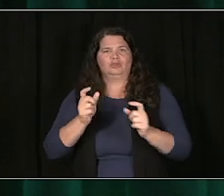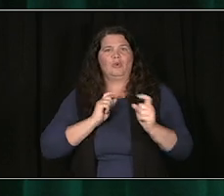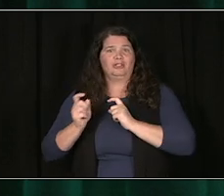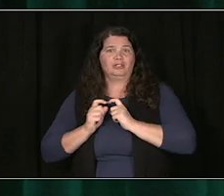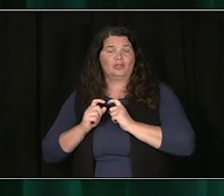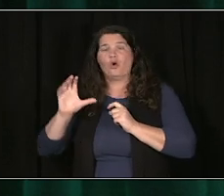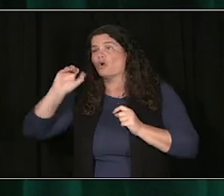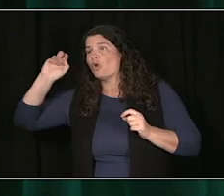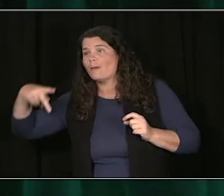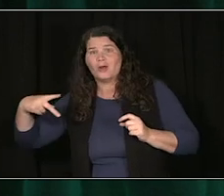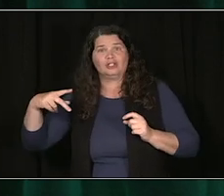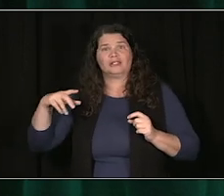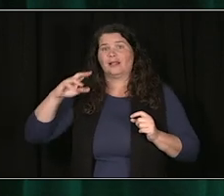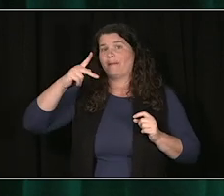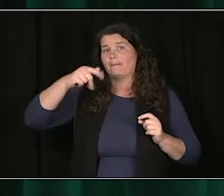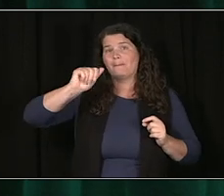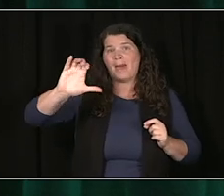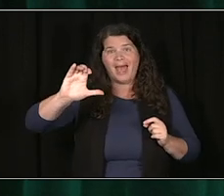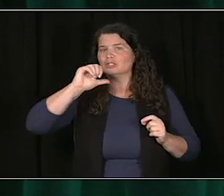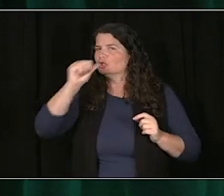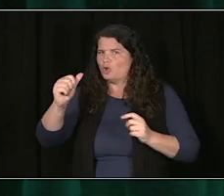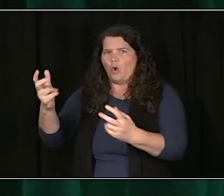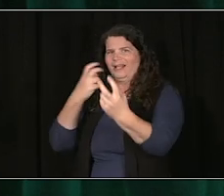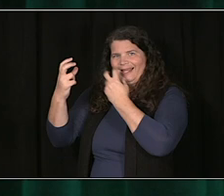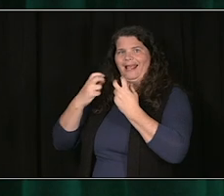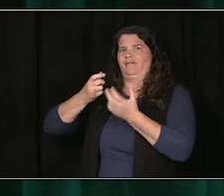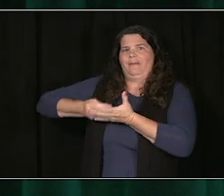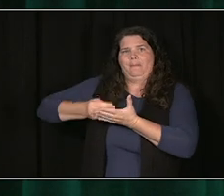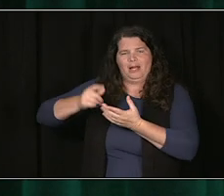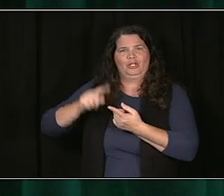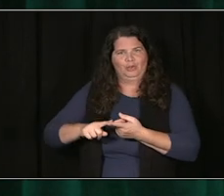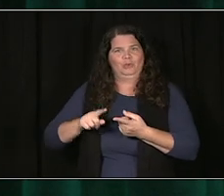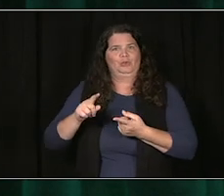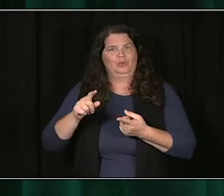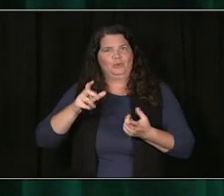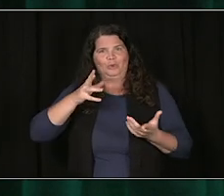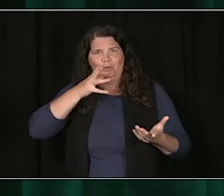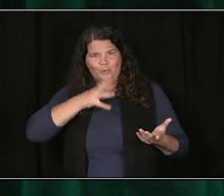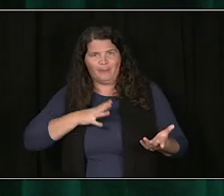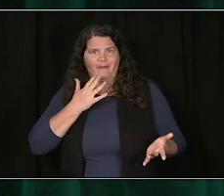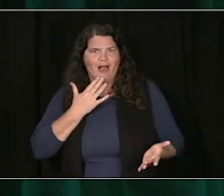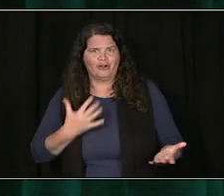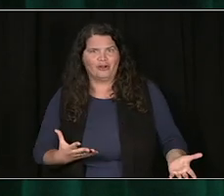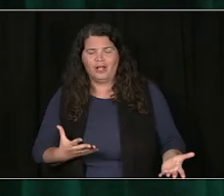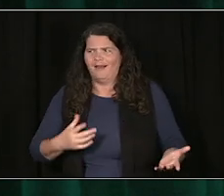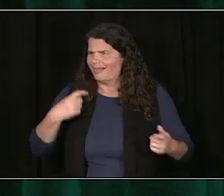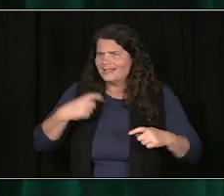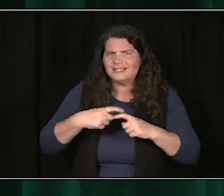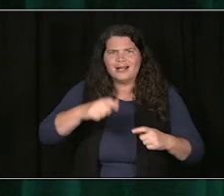women. They're not giving money to Latina women who are doing and casting the same votes, doing the same